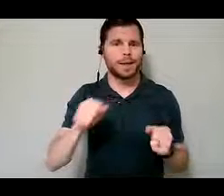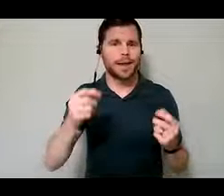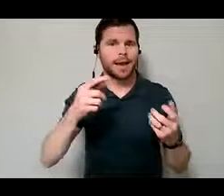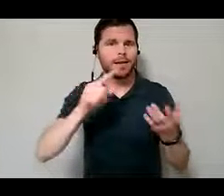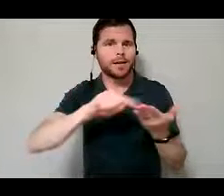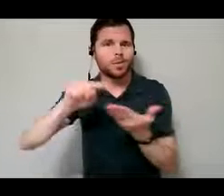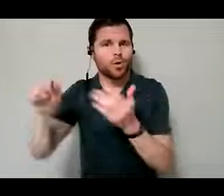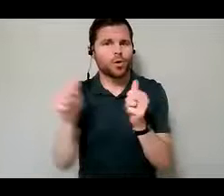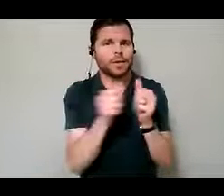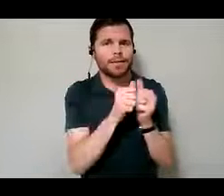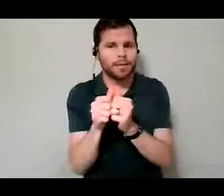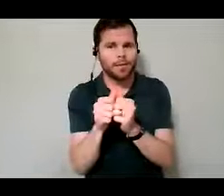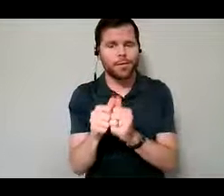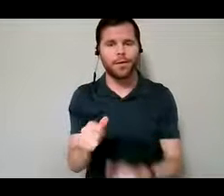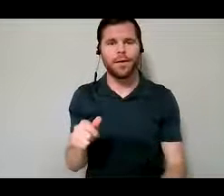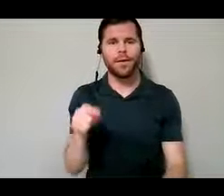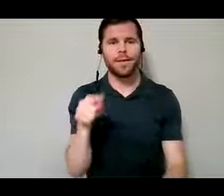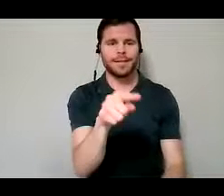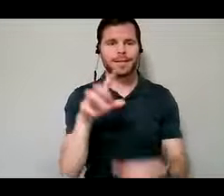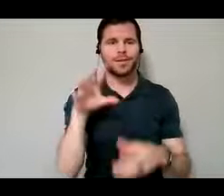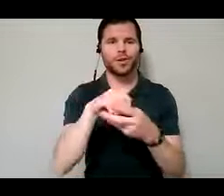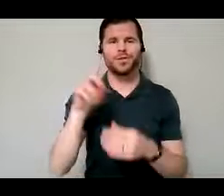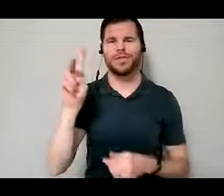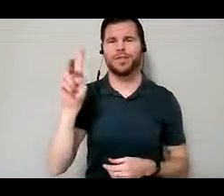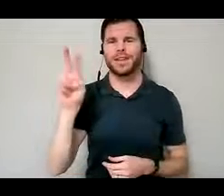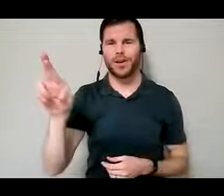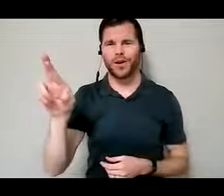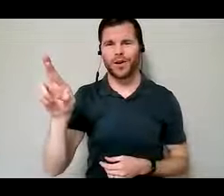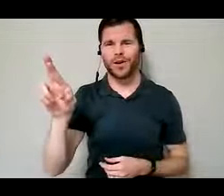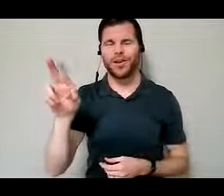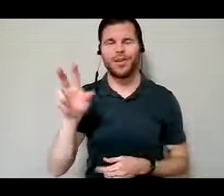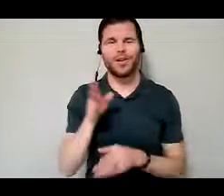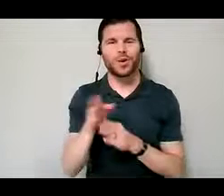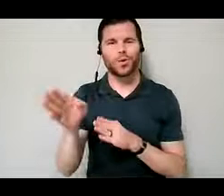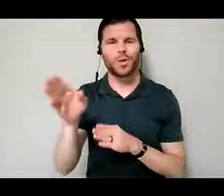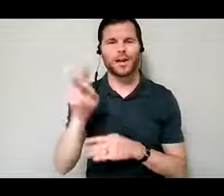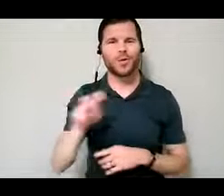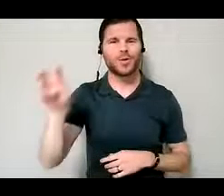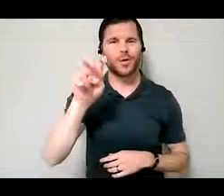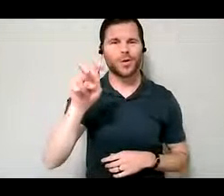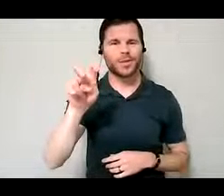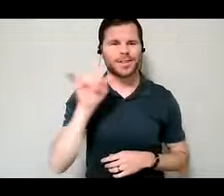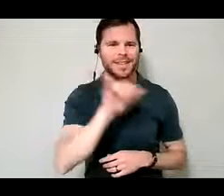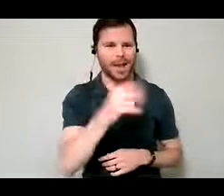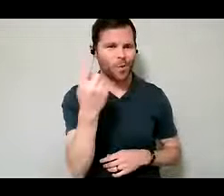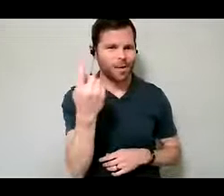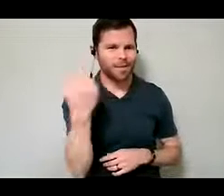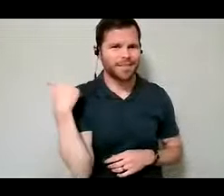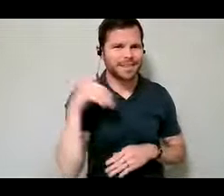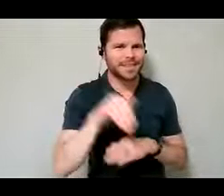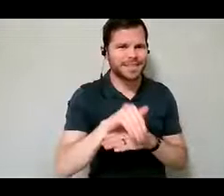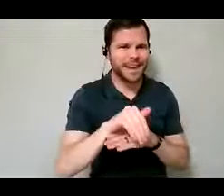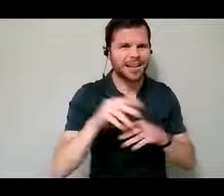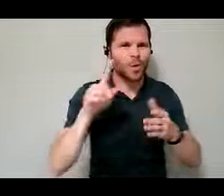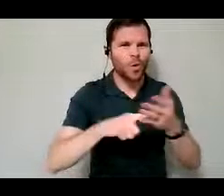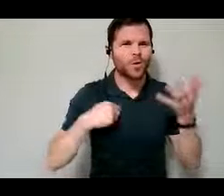do include VR career tours. I was looking at one last night. It was this one, what do I want to be when I grow up? But it was really, you know, ask